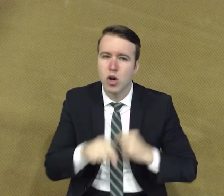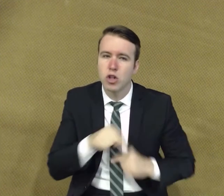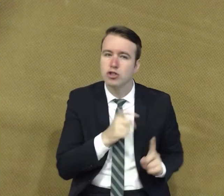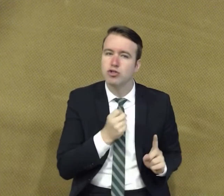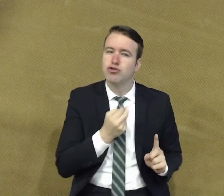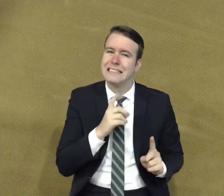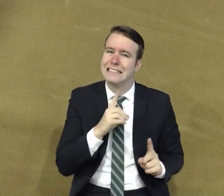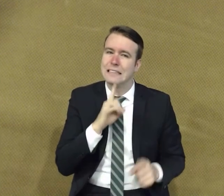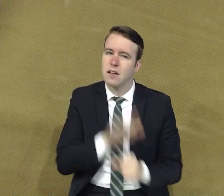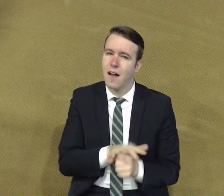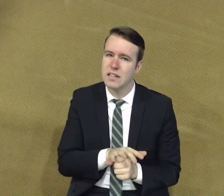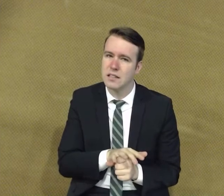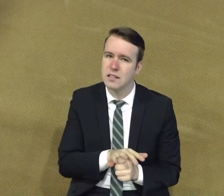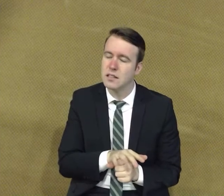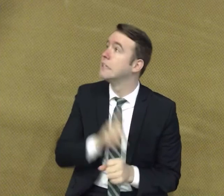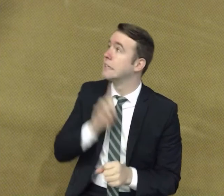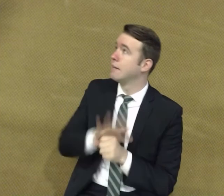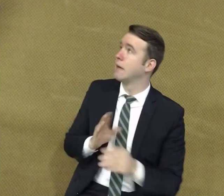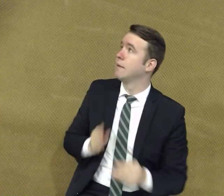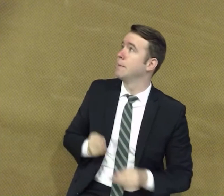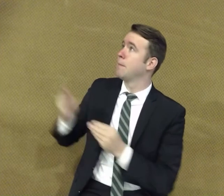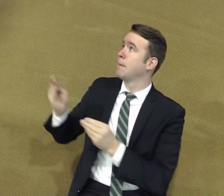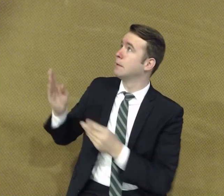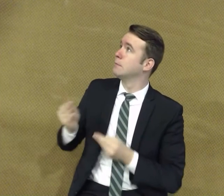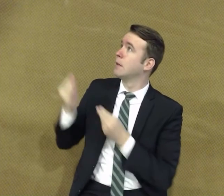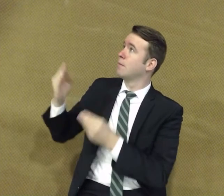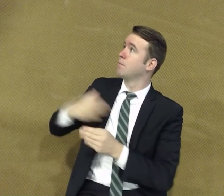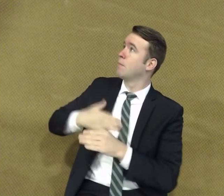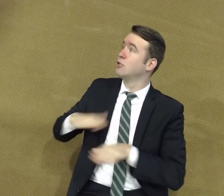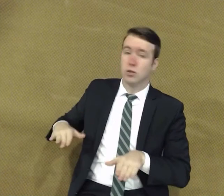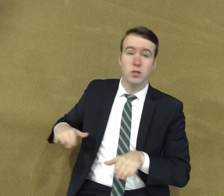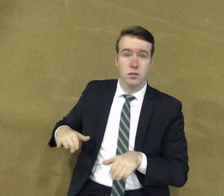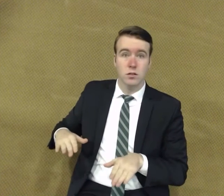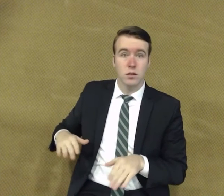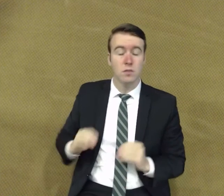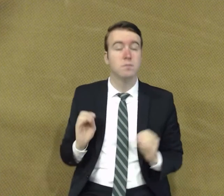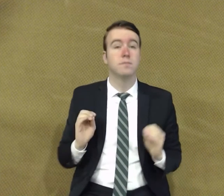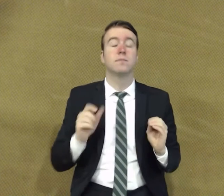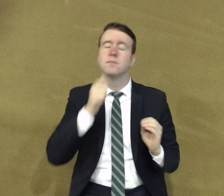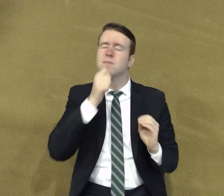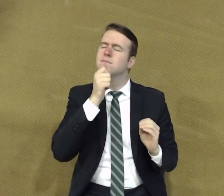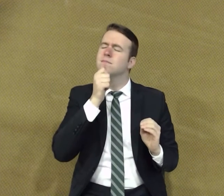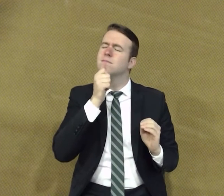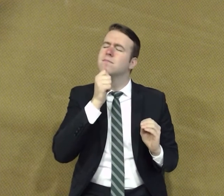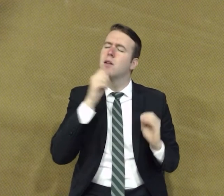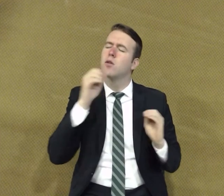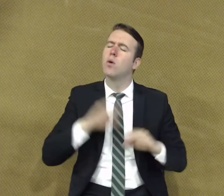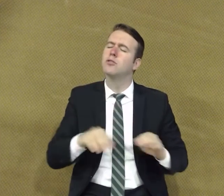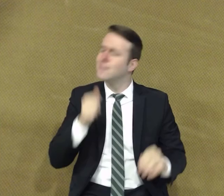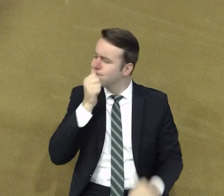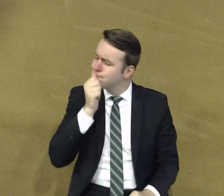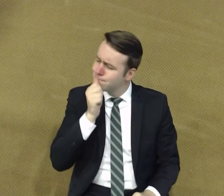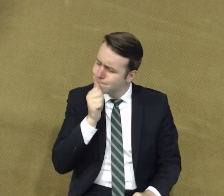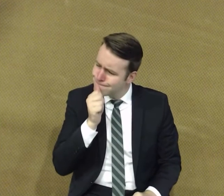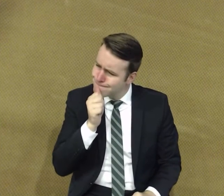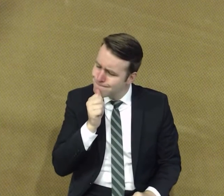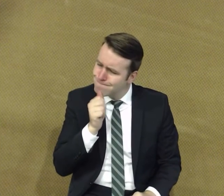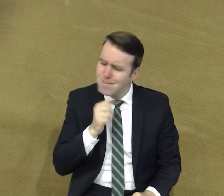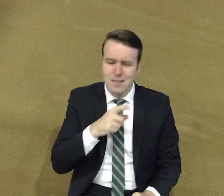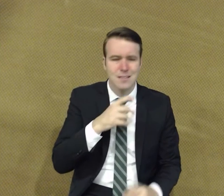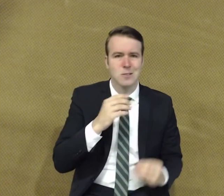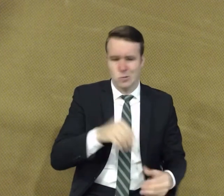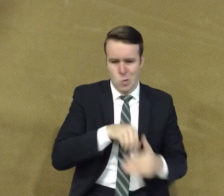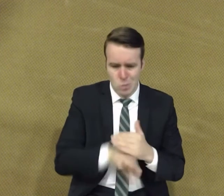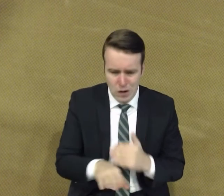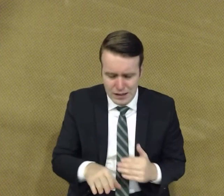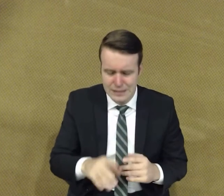she has this baby. And this young mother, who has had no children, who has suffered the agony of those days of being barren,